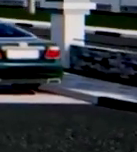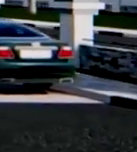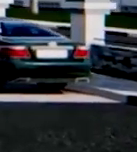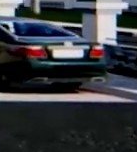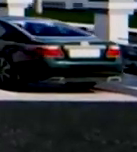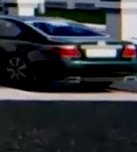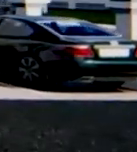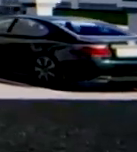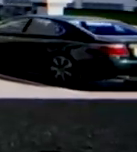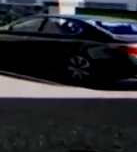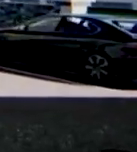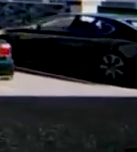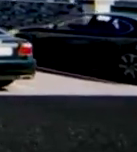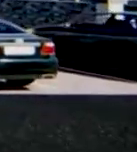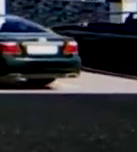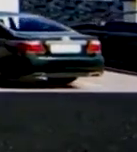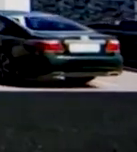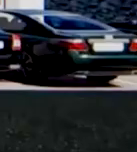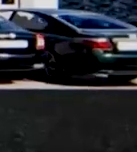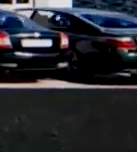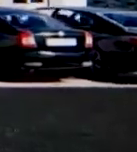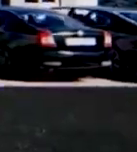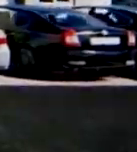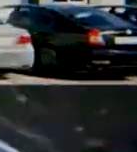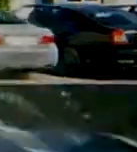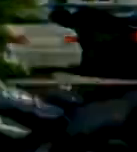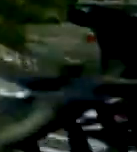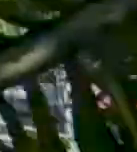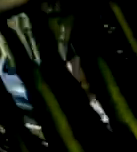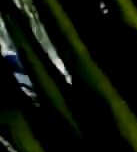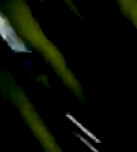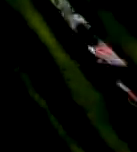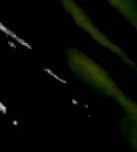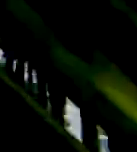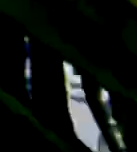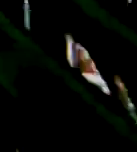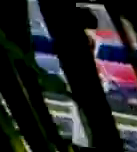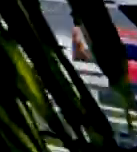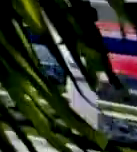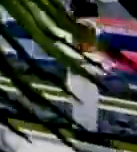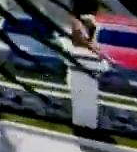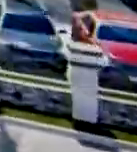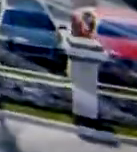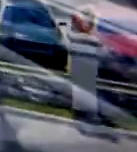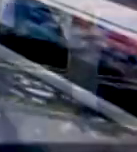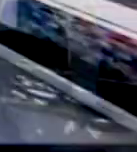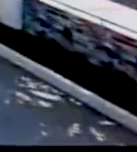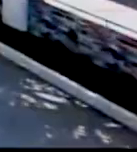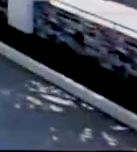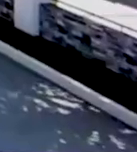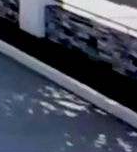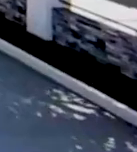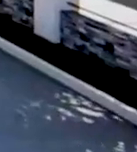An ultra-modern luxury estate nestled in the very heart of the Lekki Peninsula. The